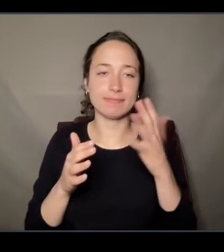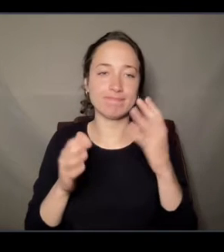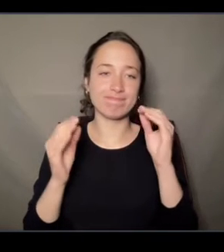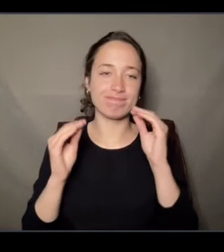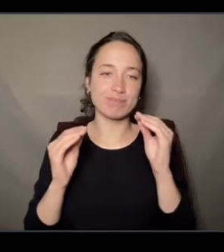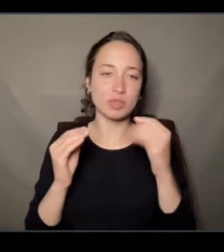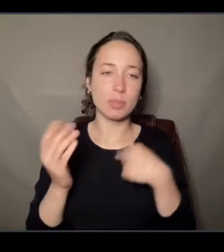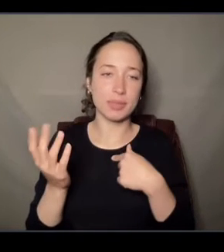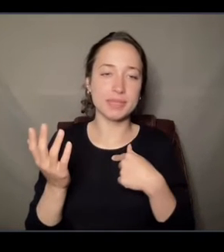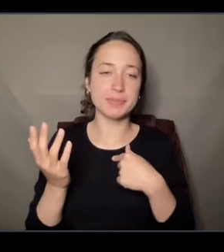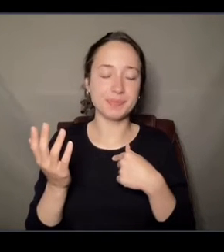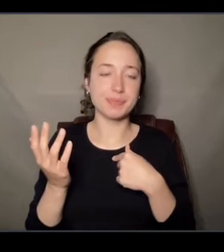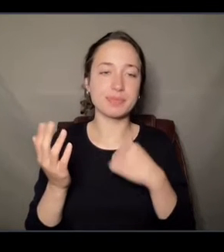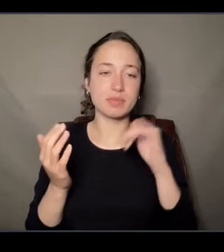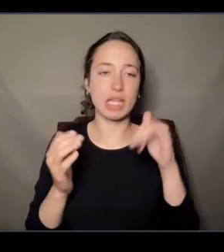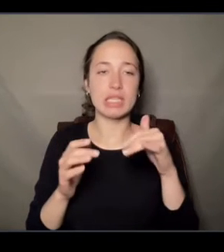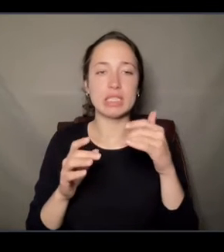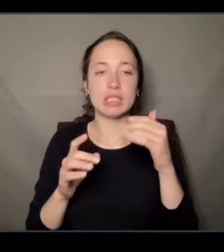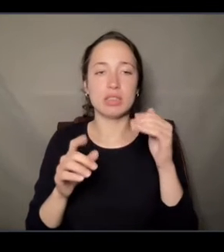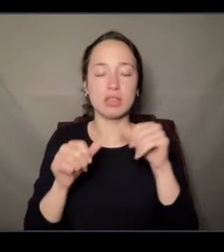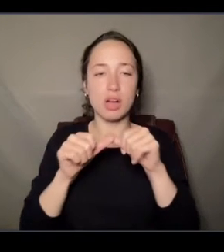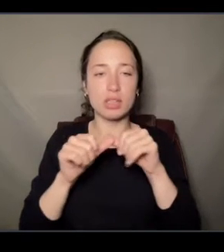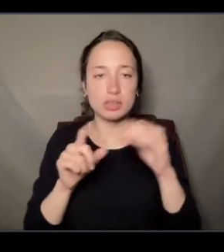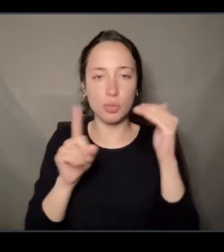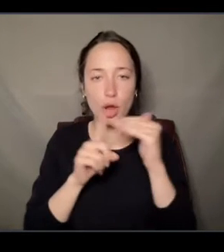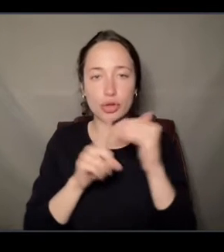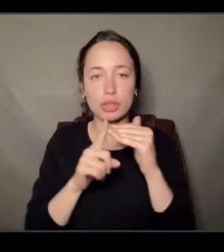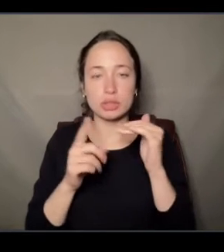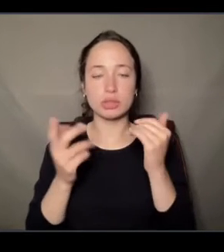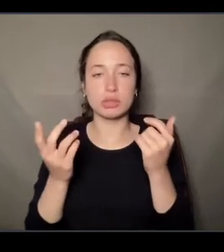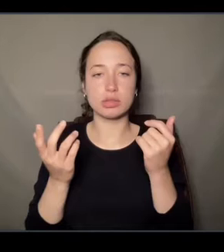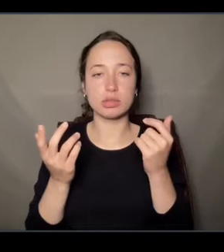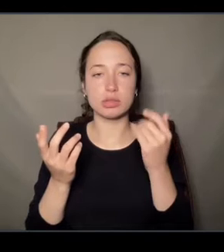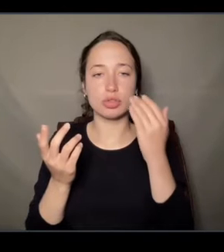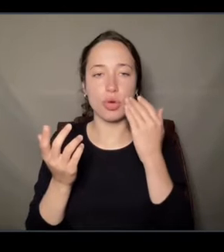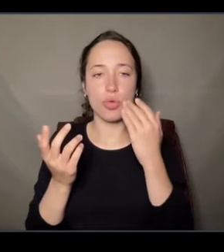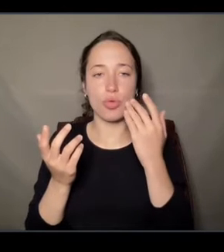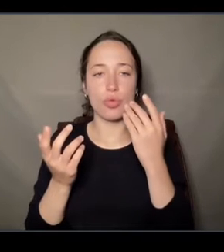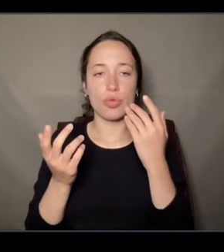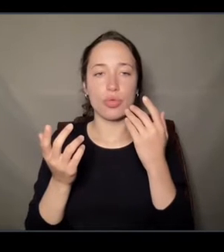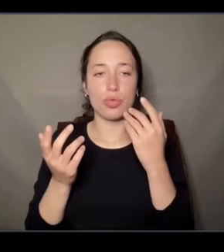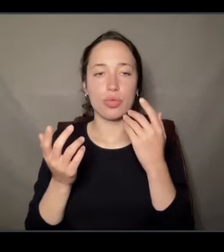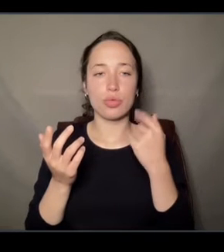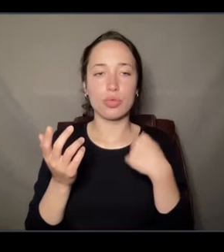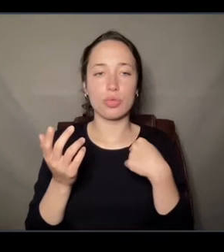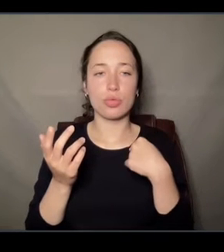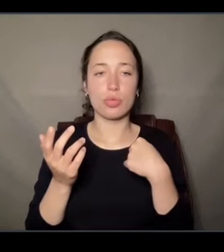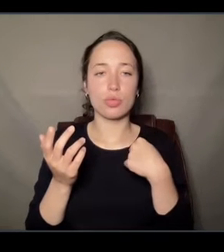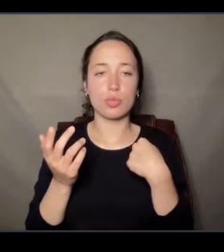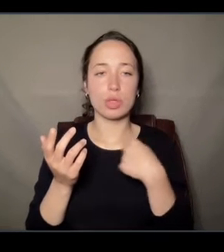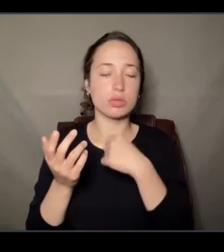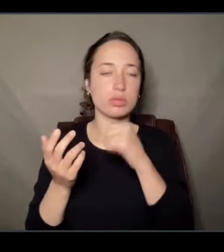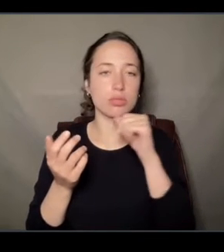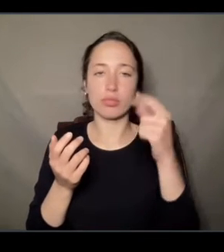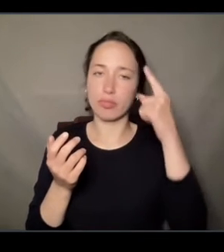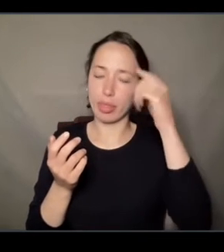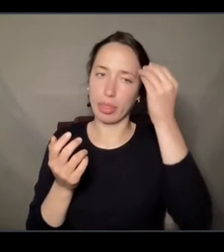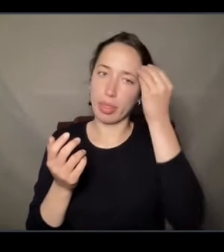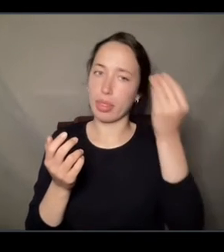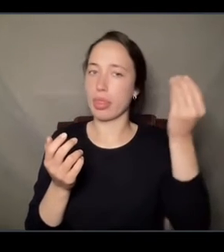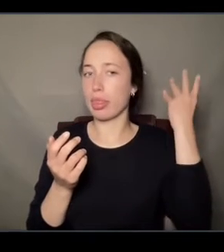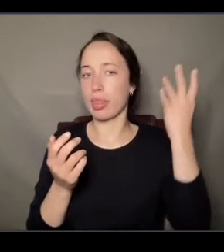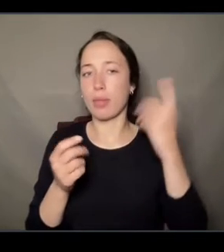death kind of taught me, is this constant awareness that, you know, we try to put it out of our mind,